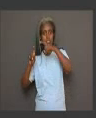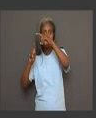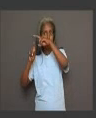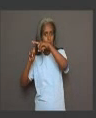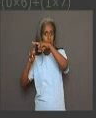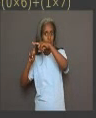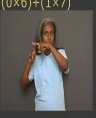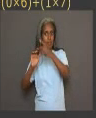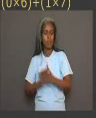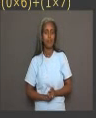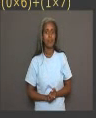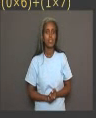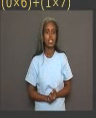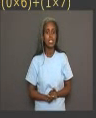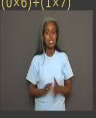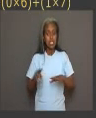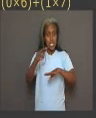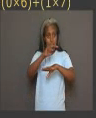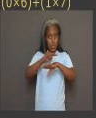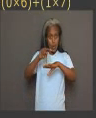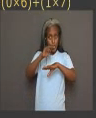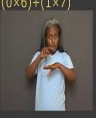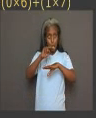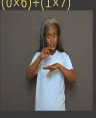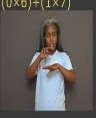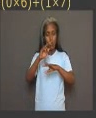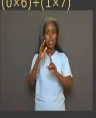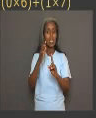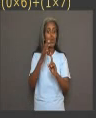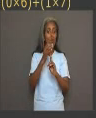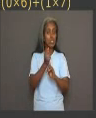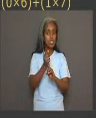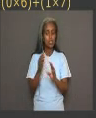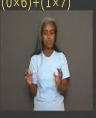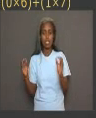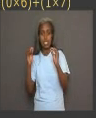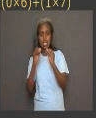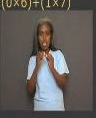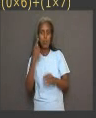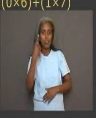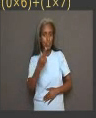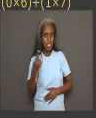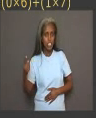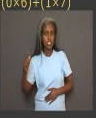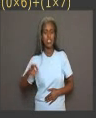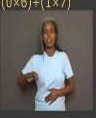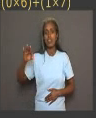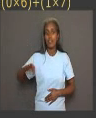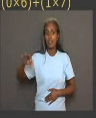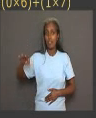bar. The numerator will consist of the sum of each